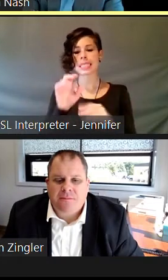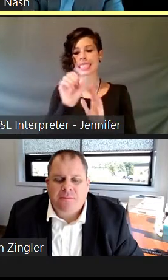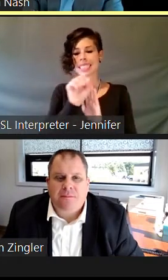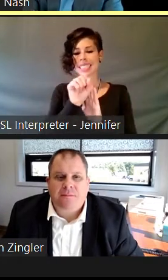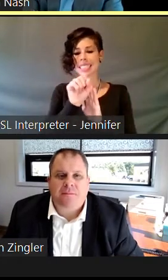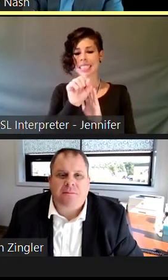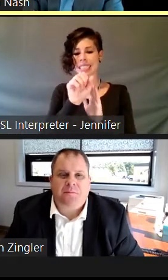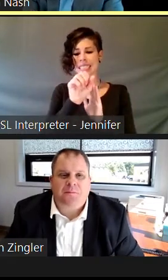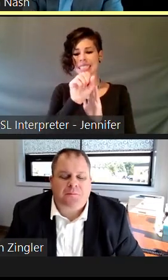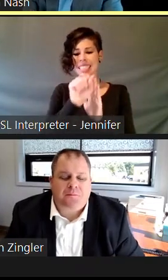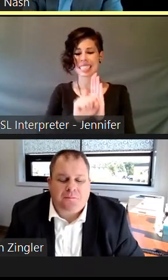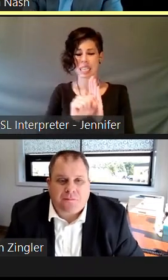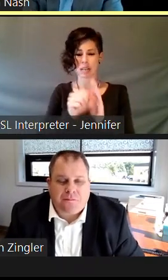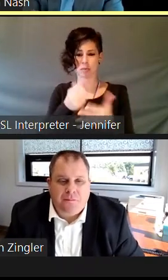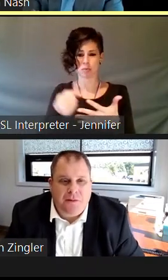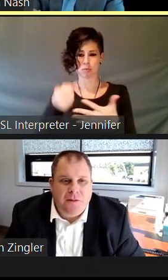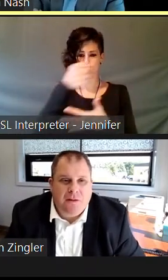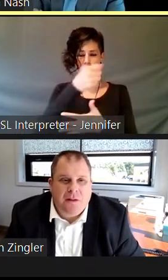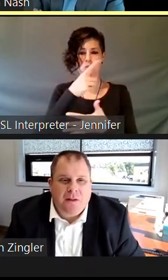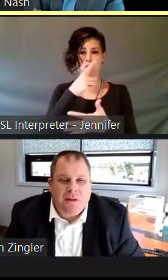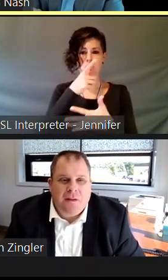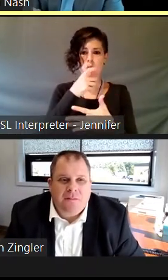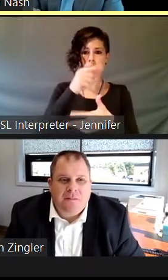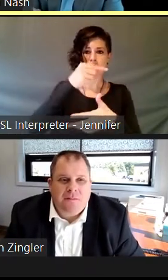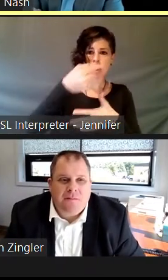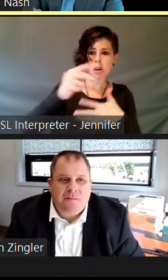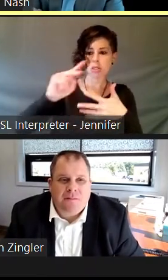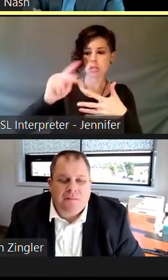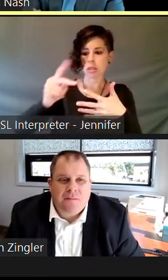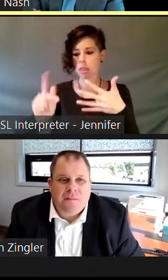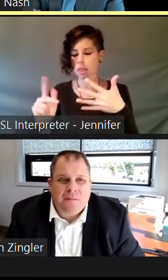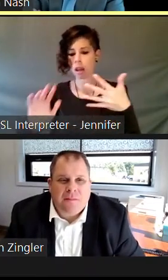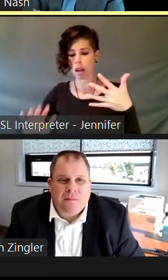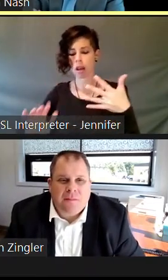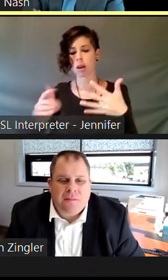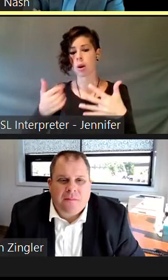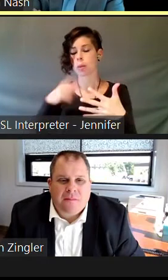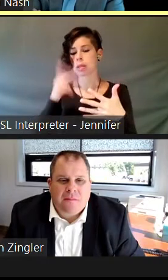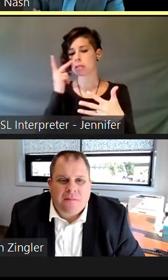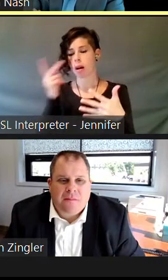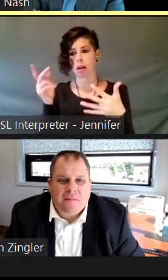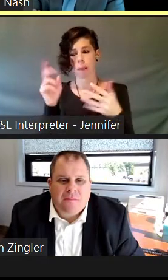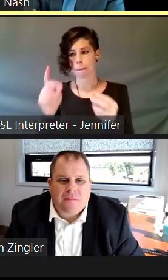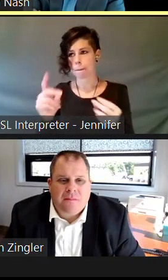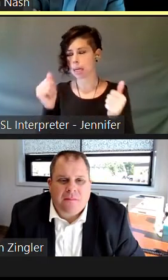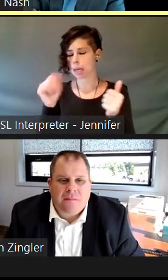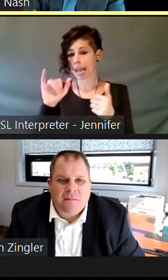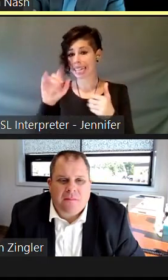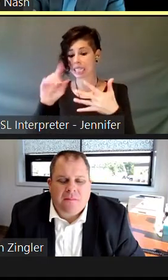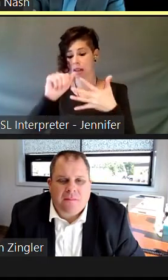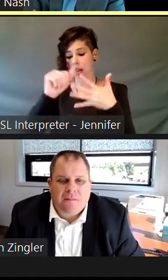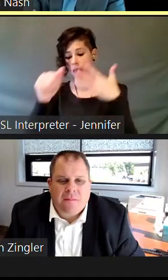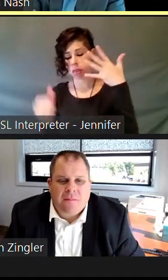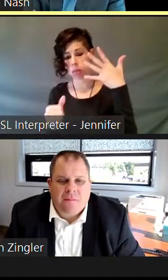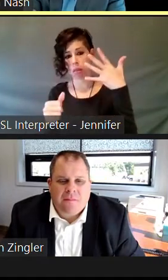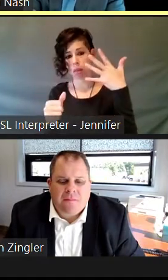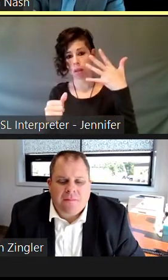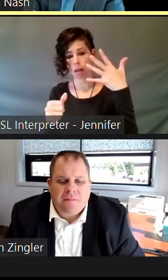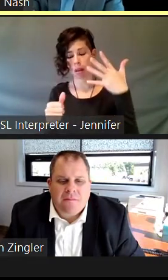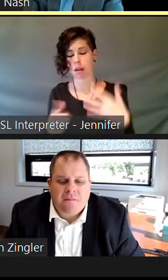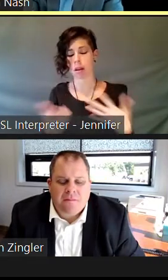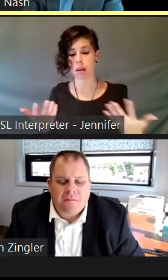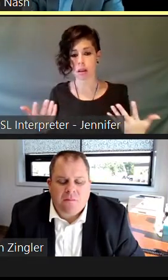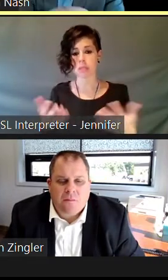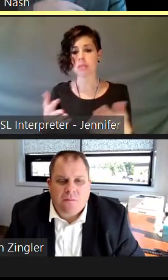of the state were for who was going to get vaccinated first, we immediately saw that IDD was low on the list. Soon after that,